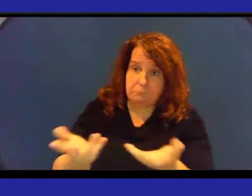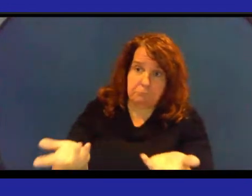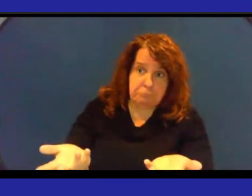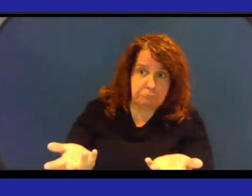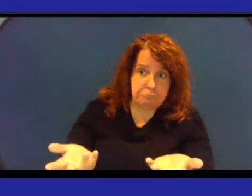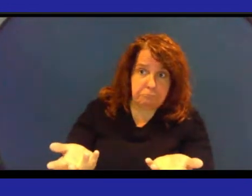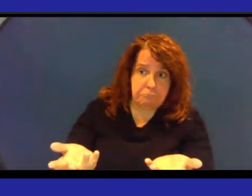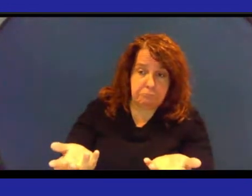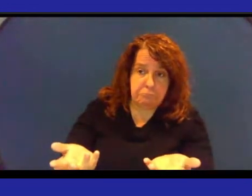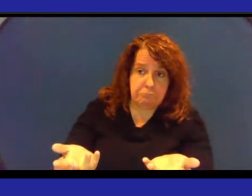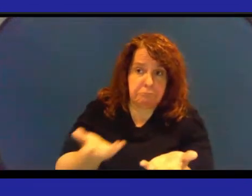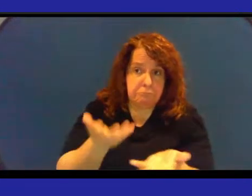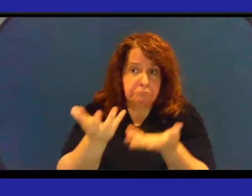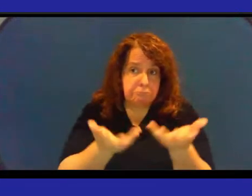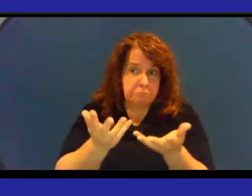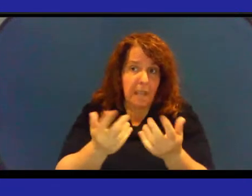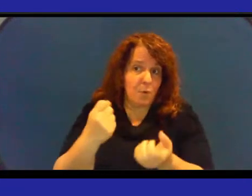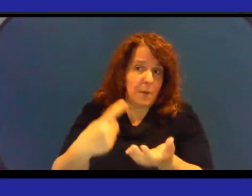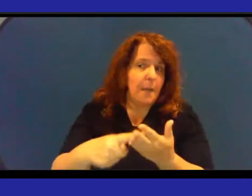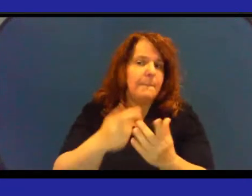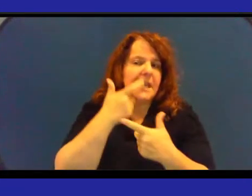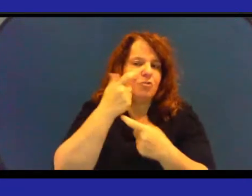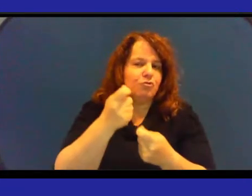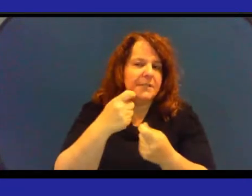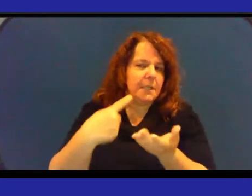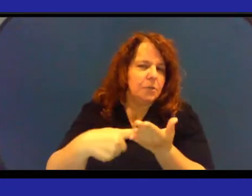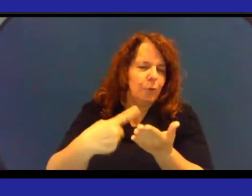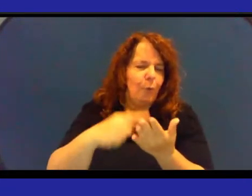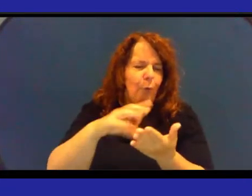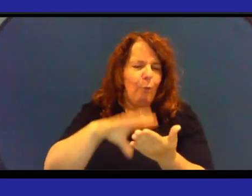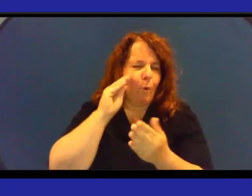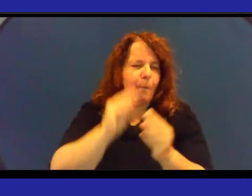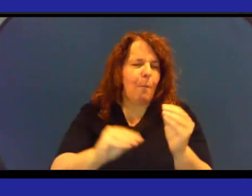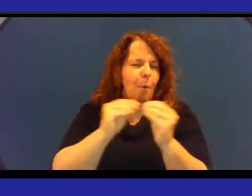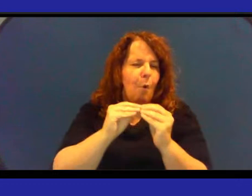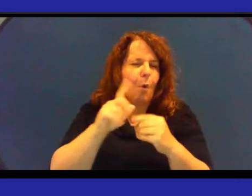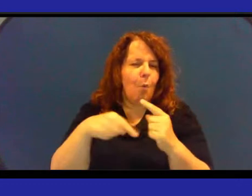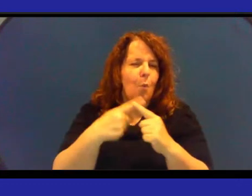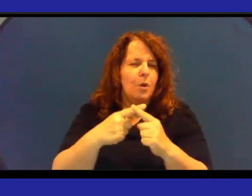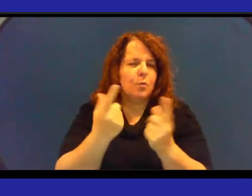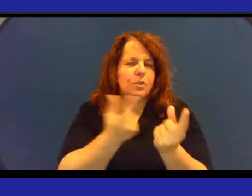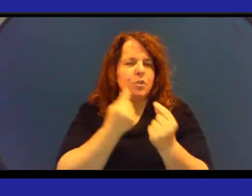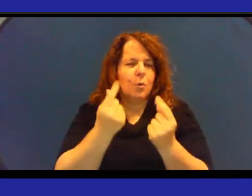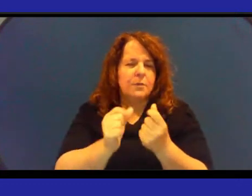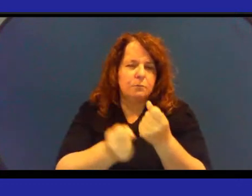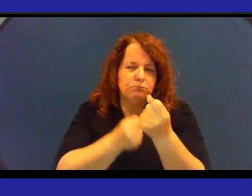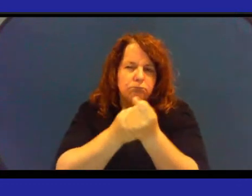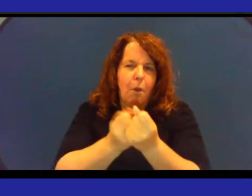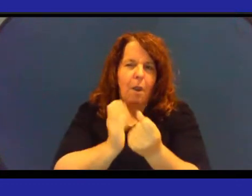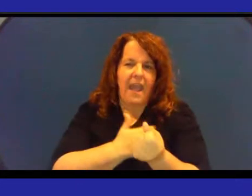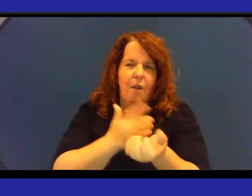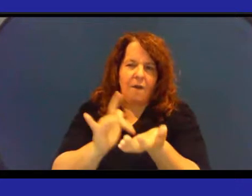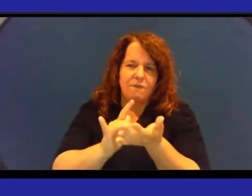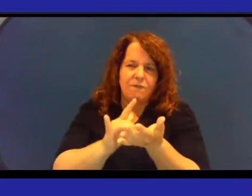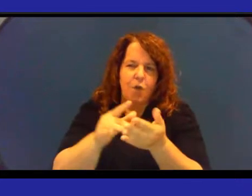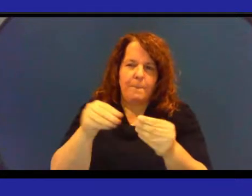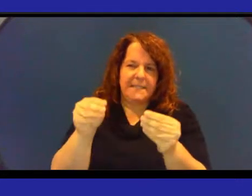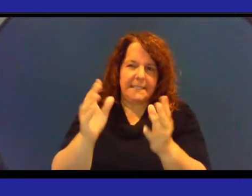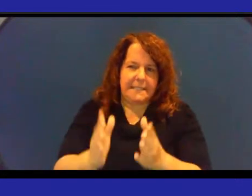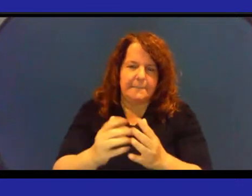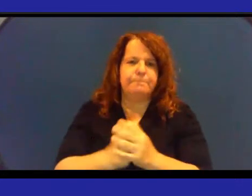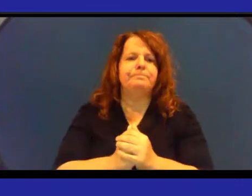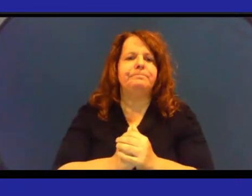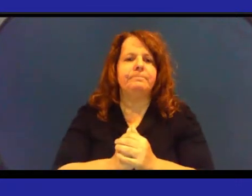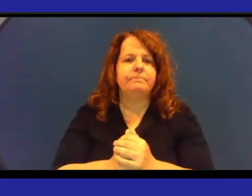that one. So I will be very interested in learning more about what are we doing with our pharmacists. Sure. So I have had initial conversations